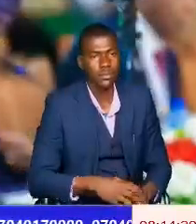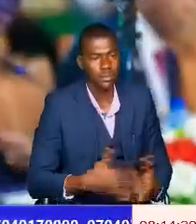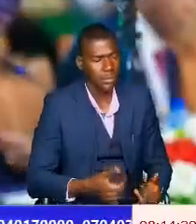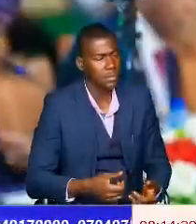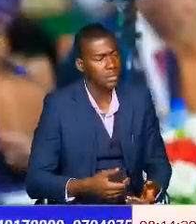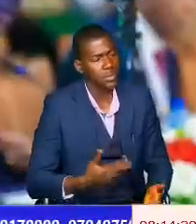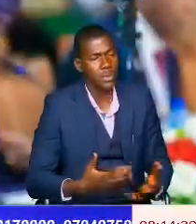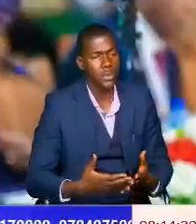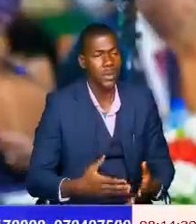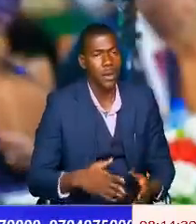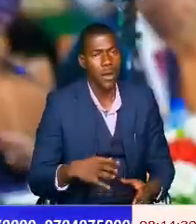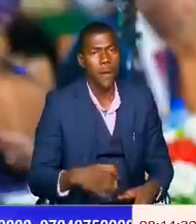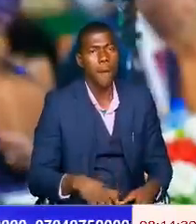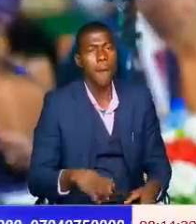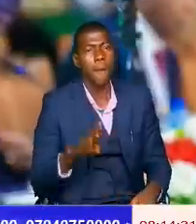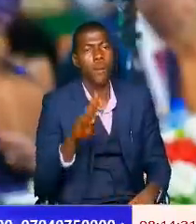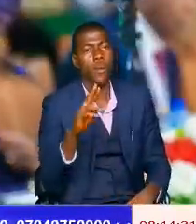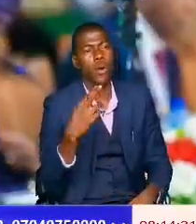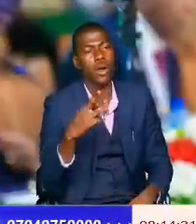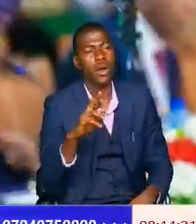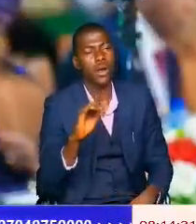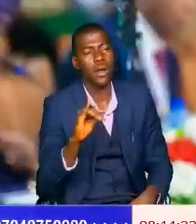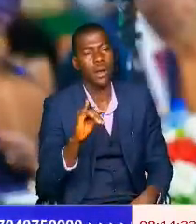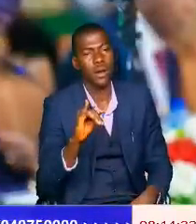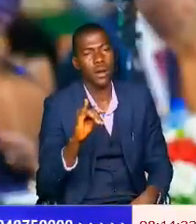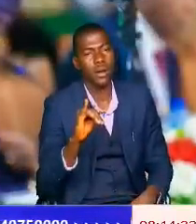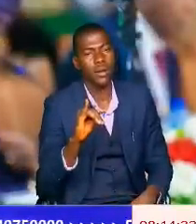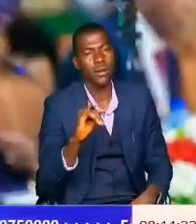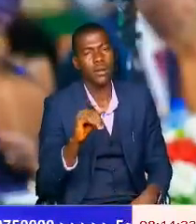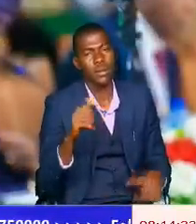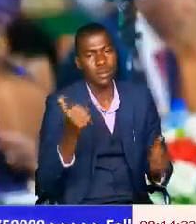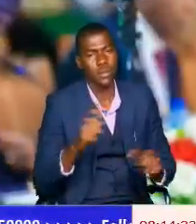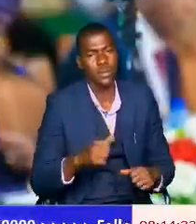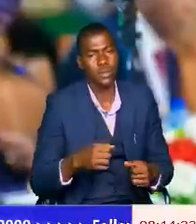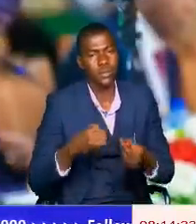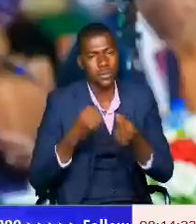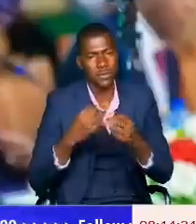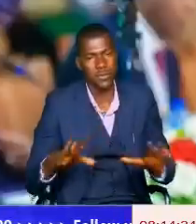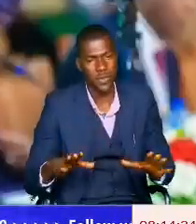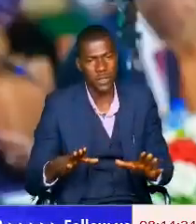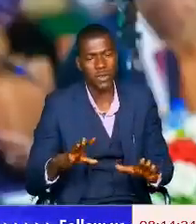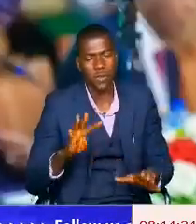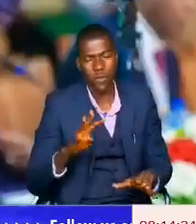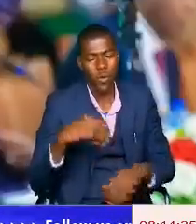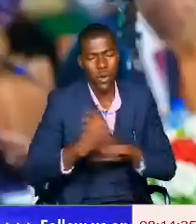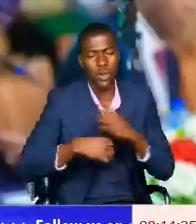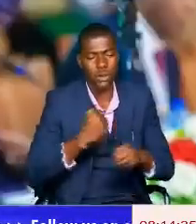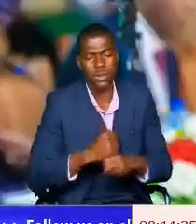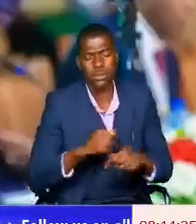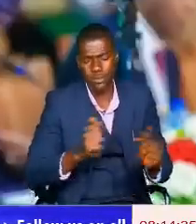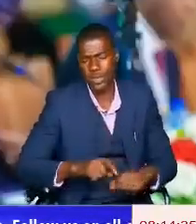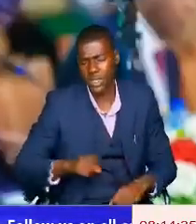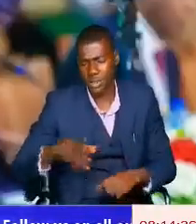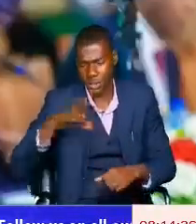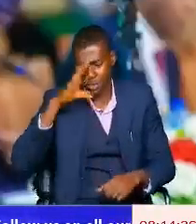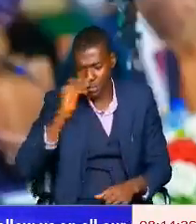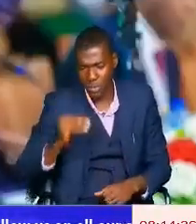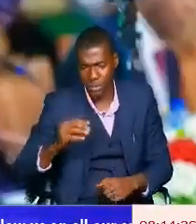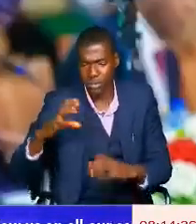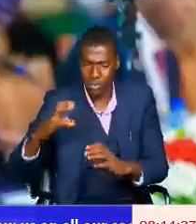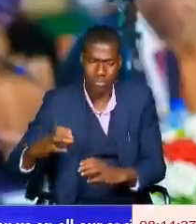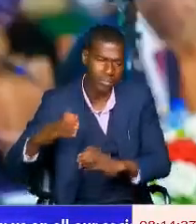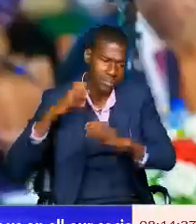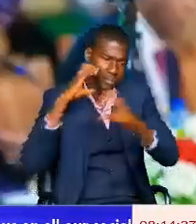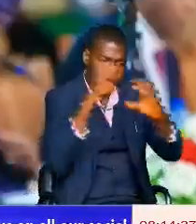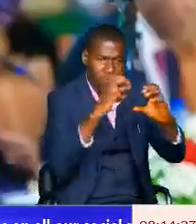4 years. For continuity's sake, we just carry Osip and just put him for president. That man are there